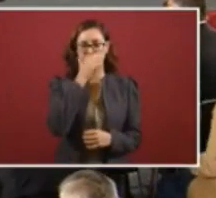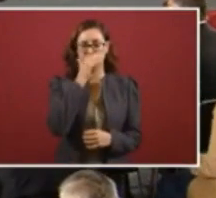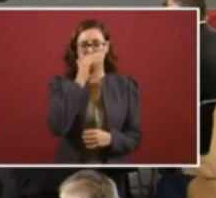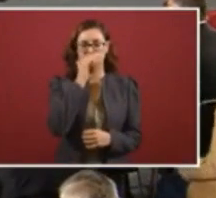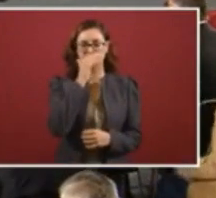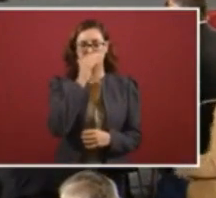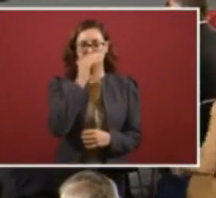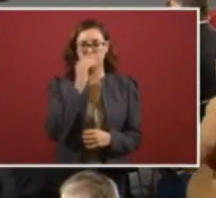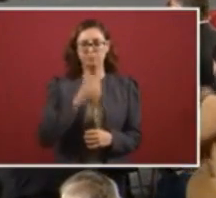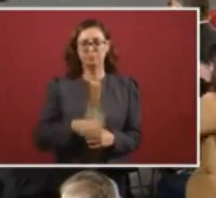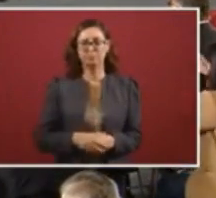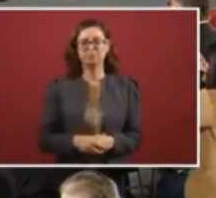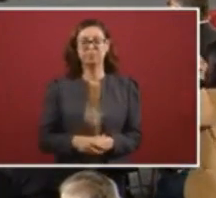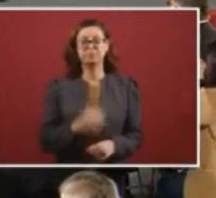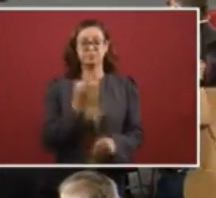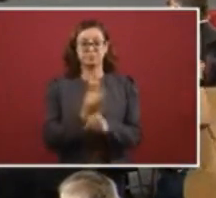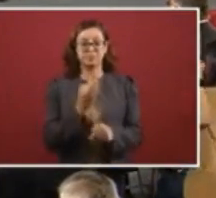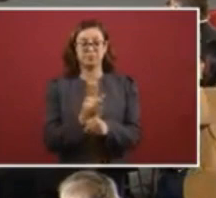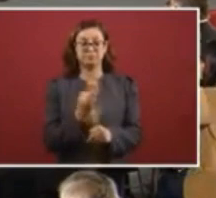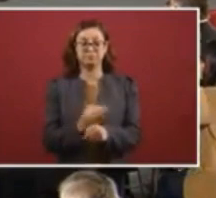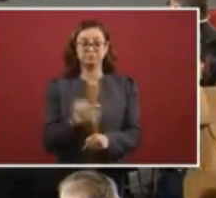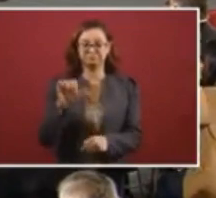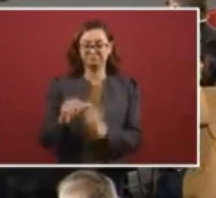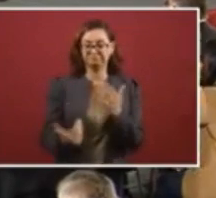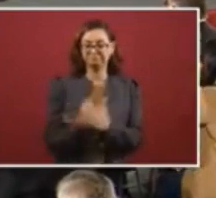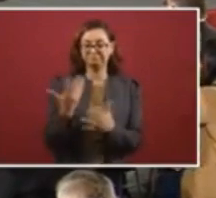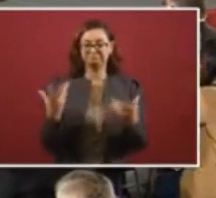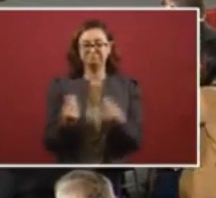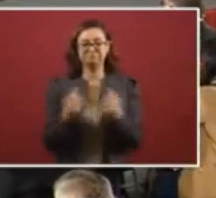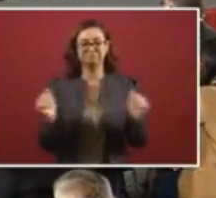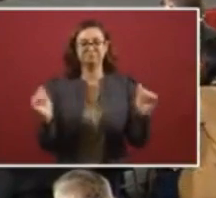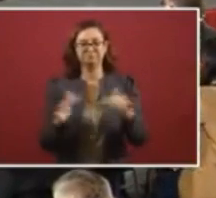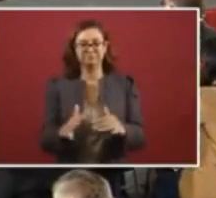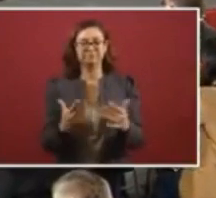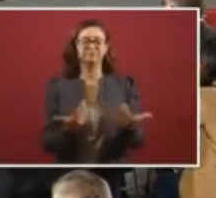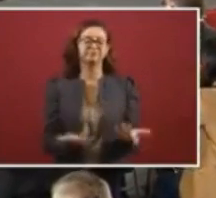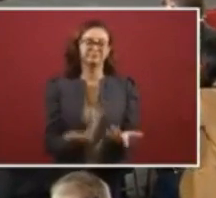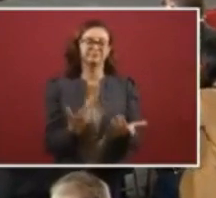to have this conference